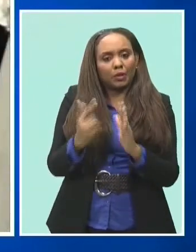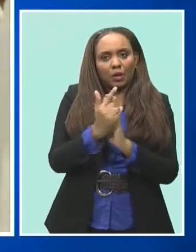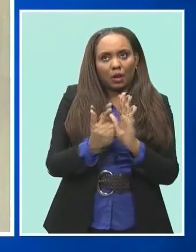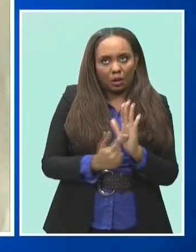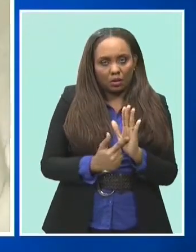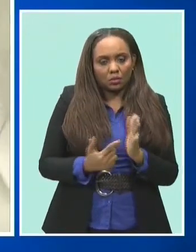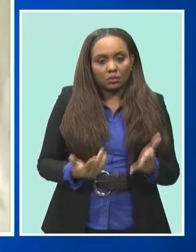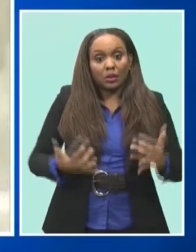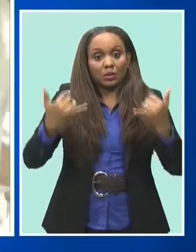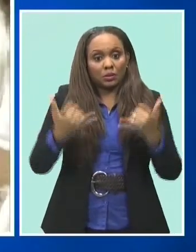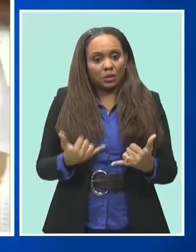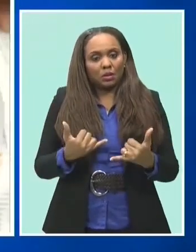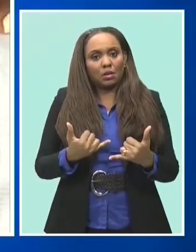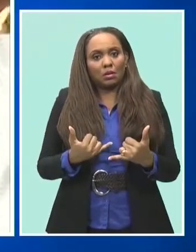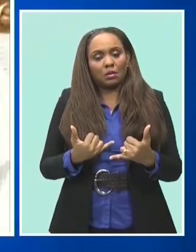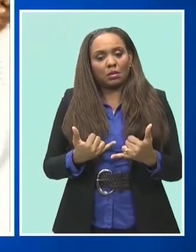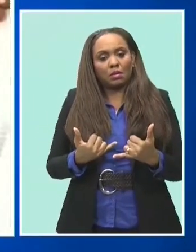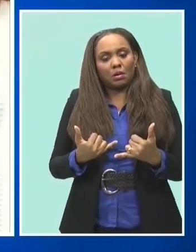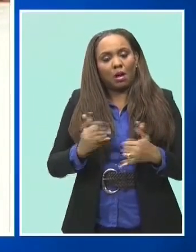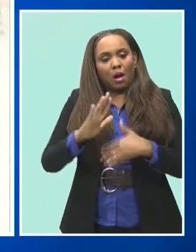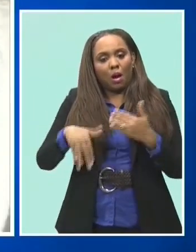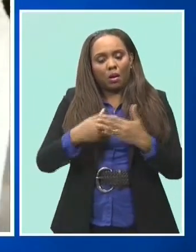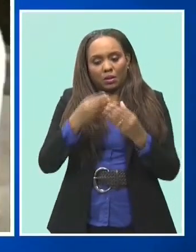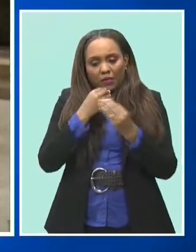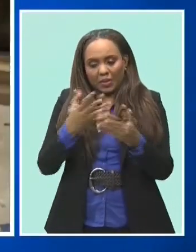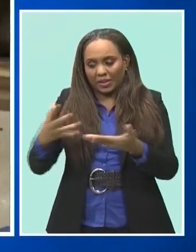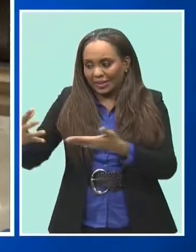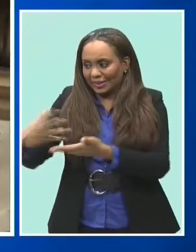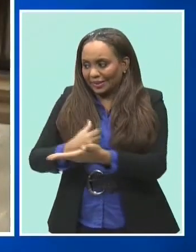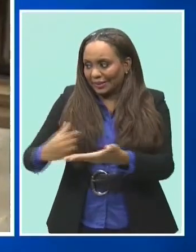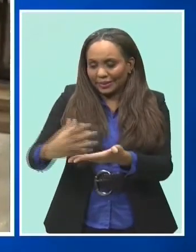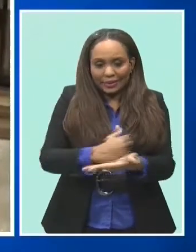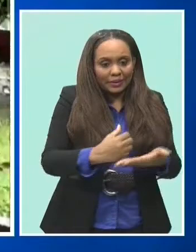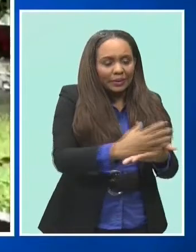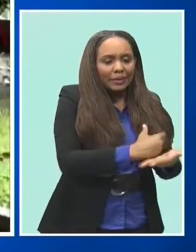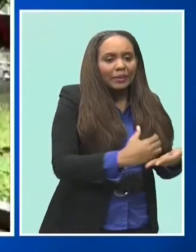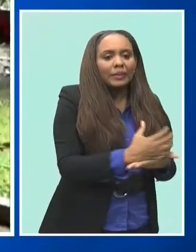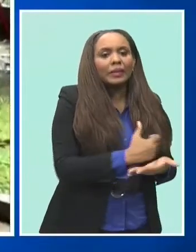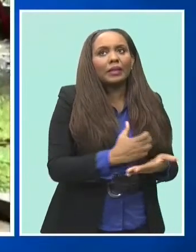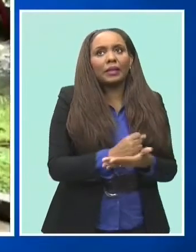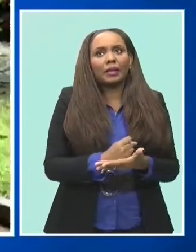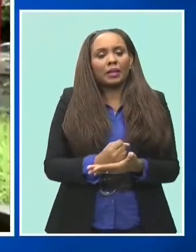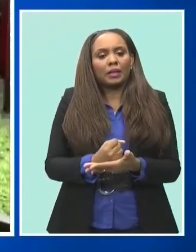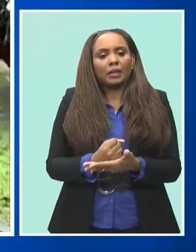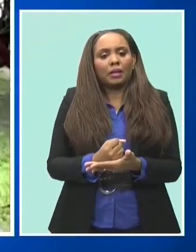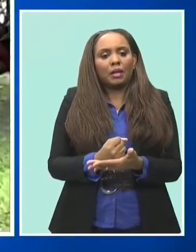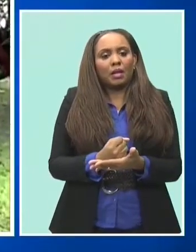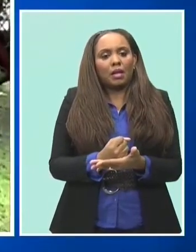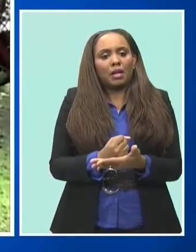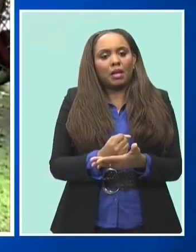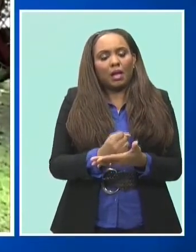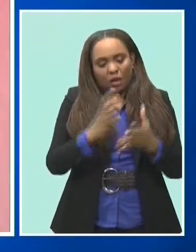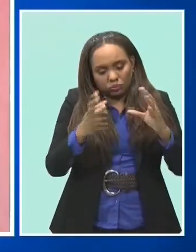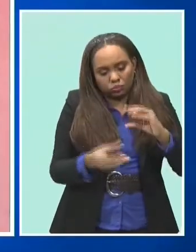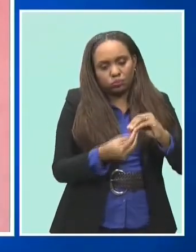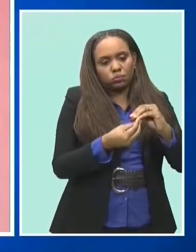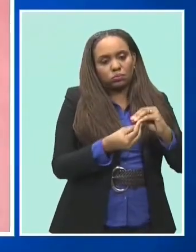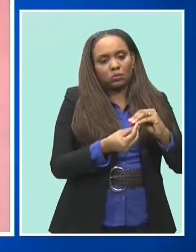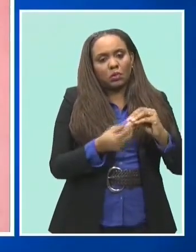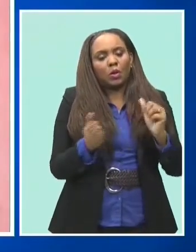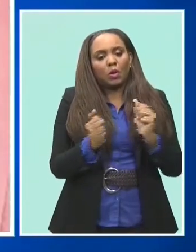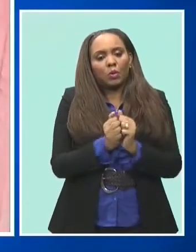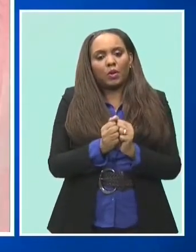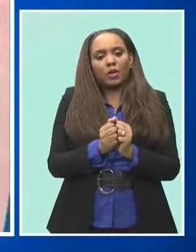ruling, the data garnered from that registration exercise must be merged with the existing National Register of Registrants